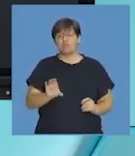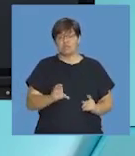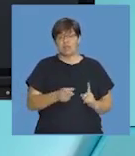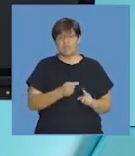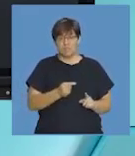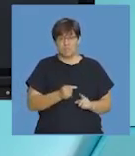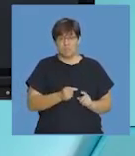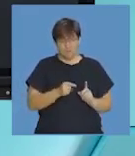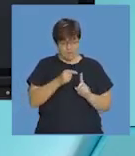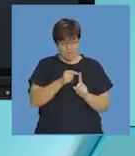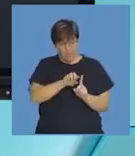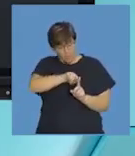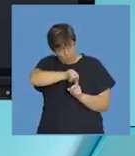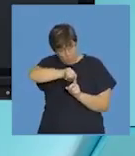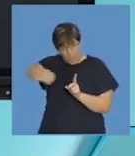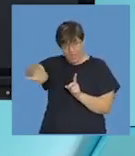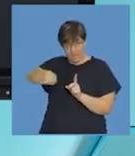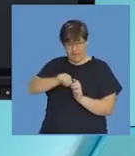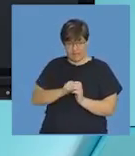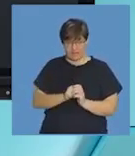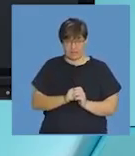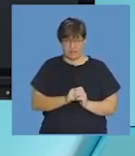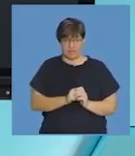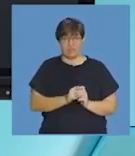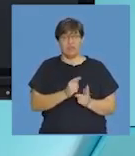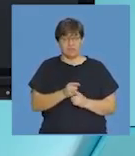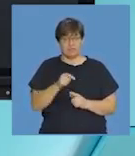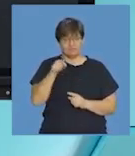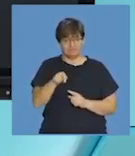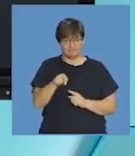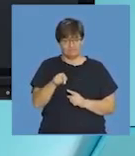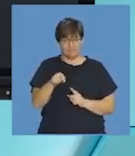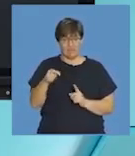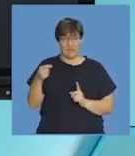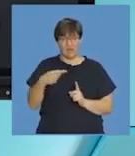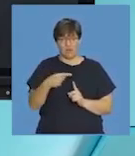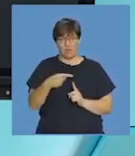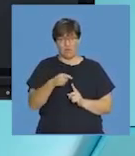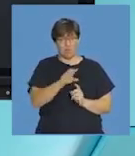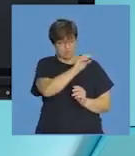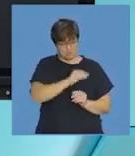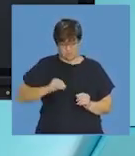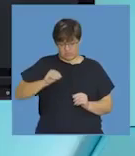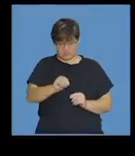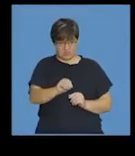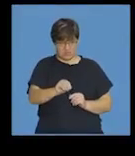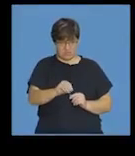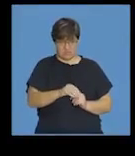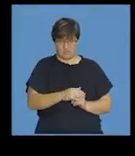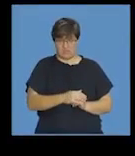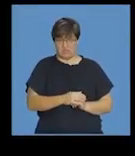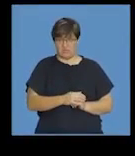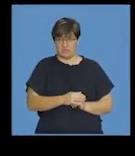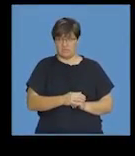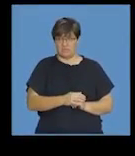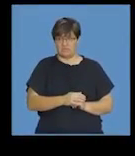be away from the dot. So what we've got to do is take this arrow and put it on the other side. Okay, so I'm going